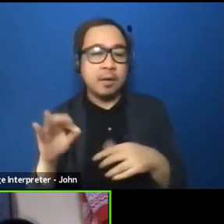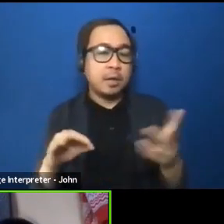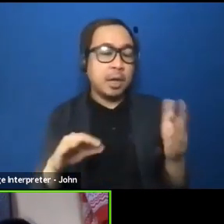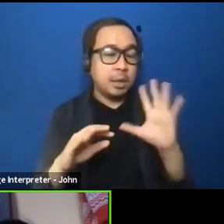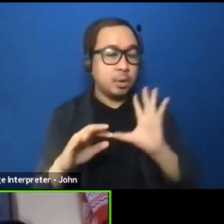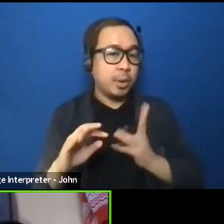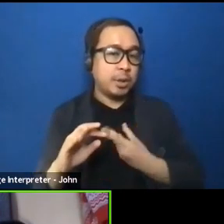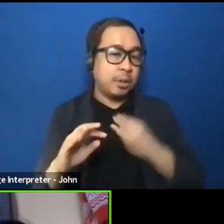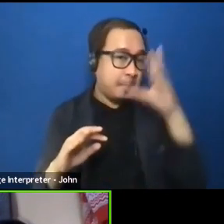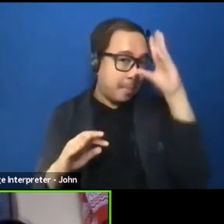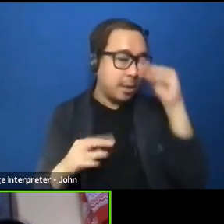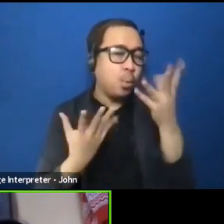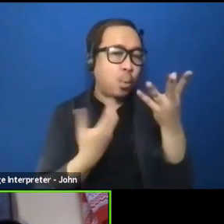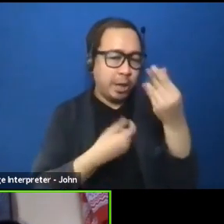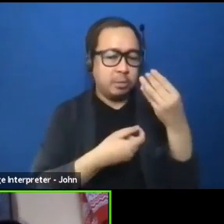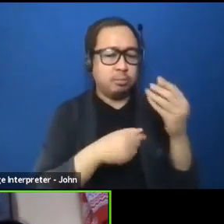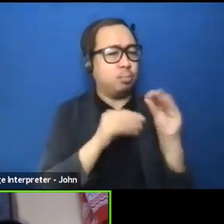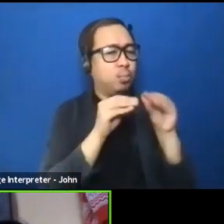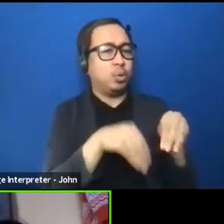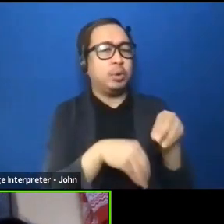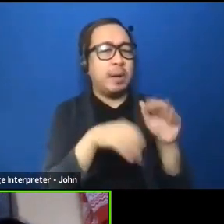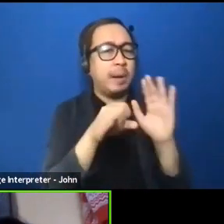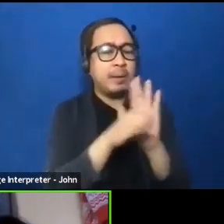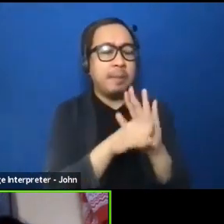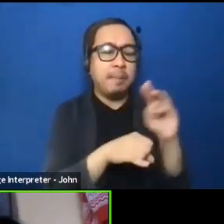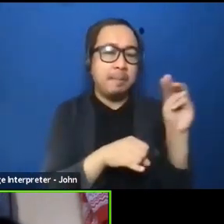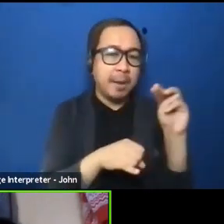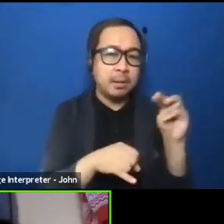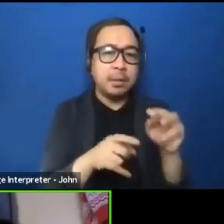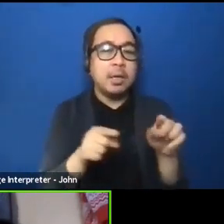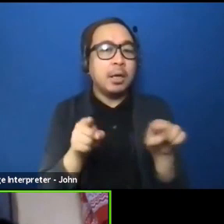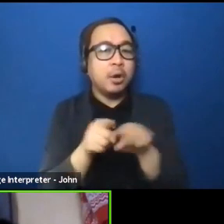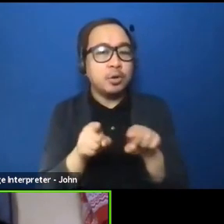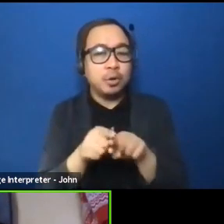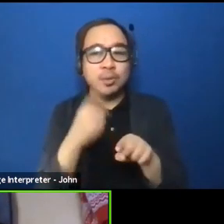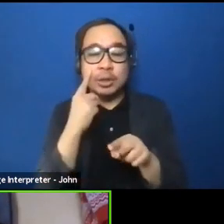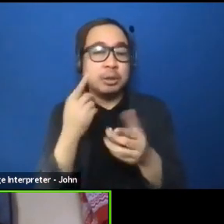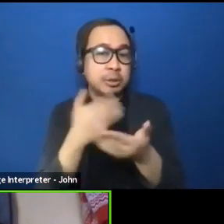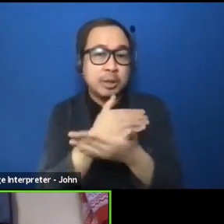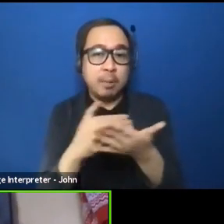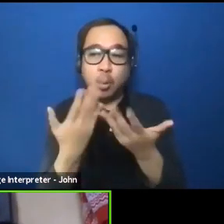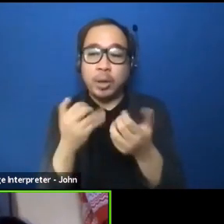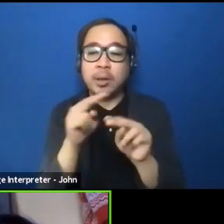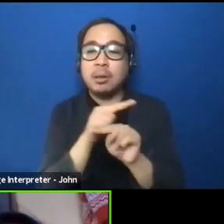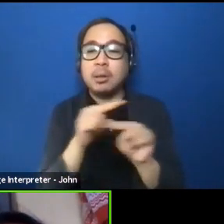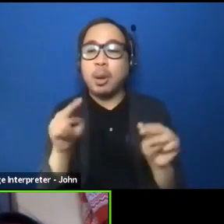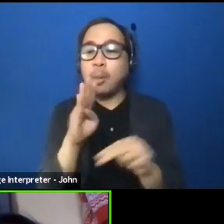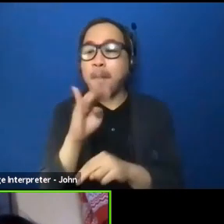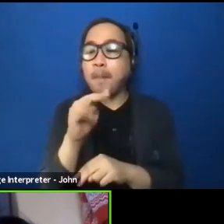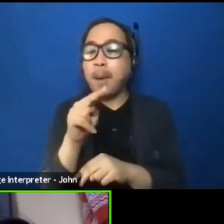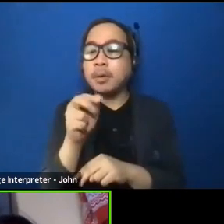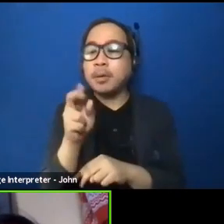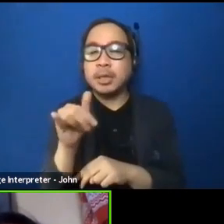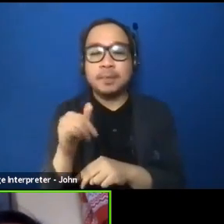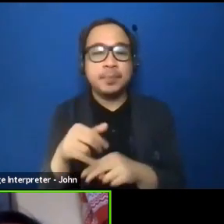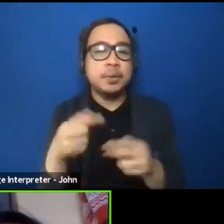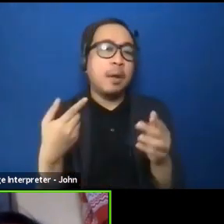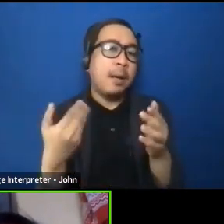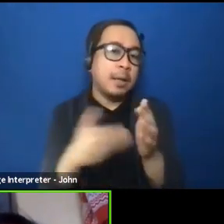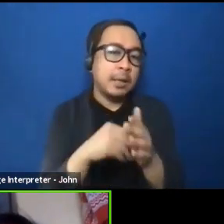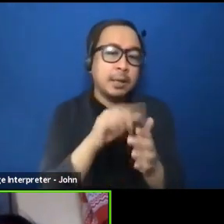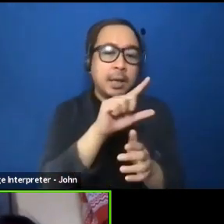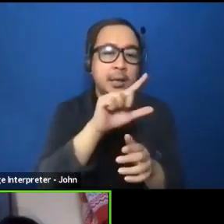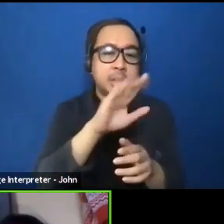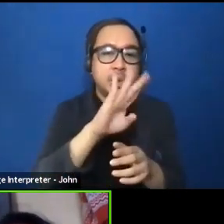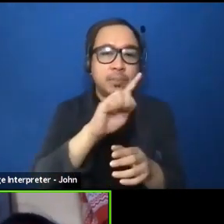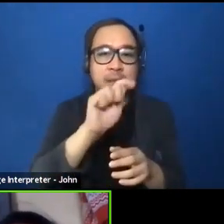intersex people can also have gender identity, which can be male, female, or non-binary. And again, like lesbian, gay, bisexual is not gender identity at